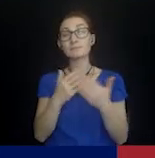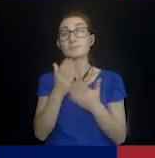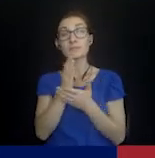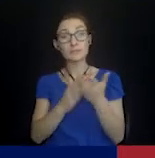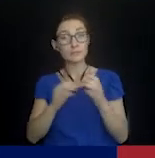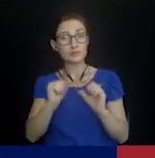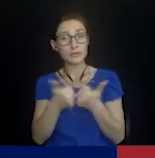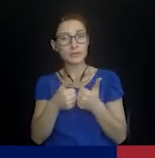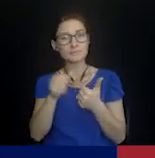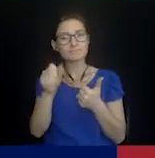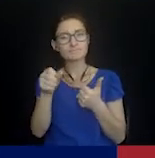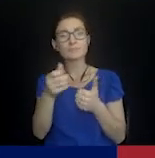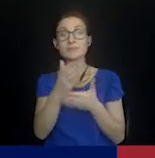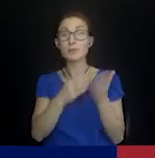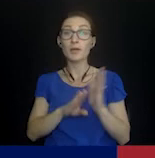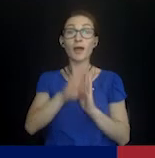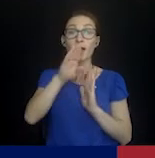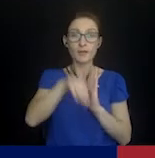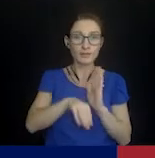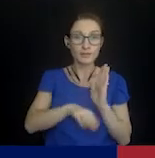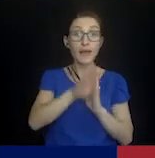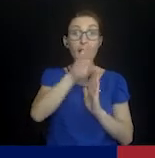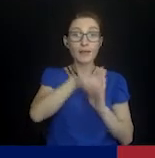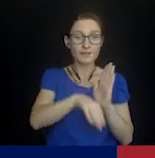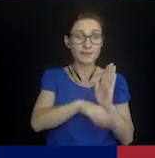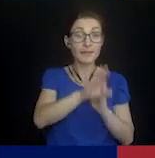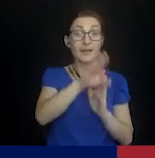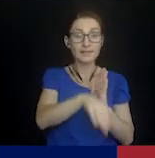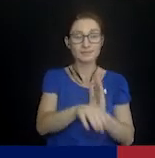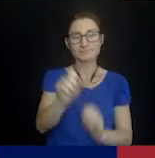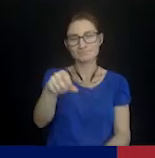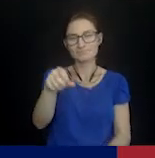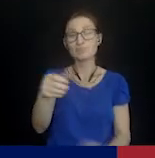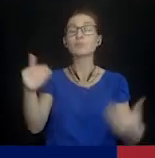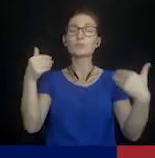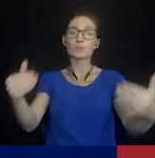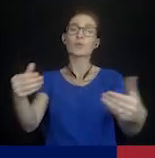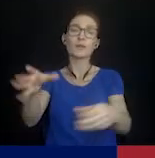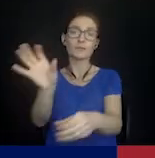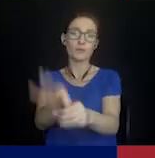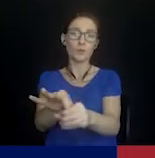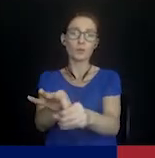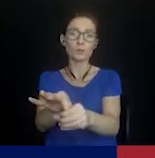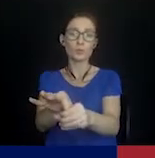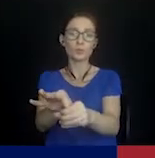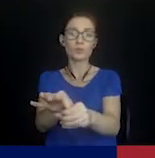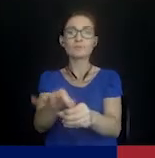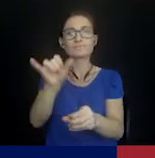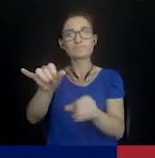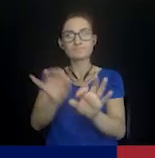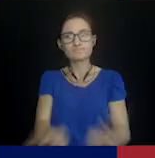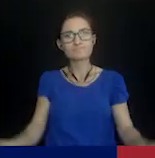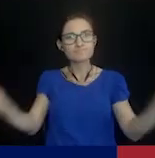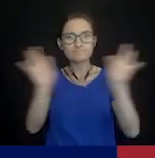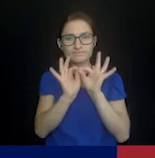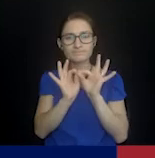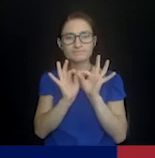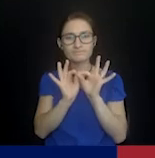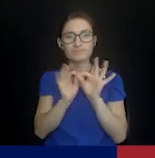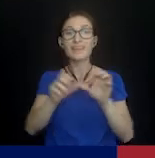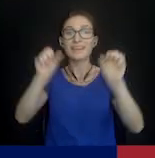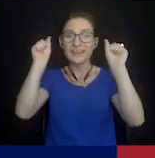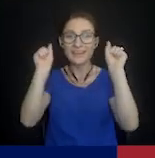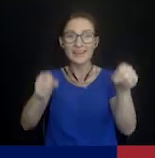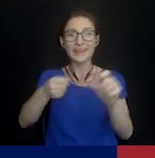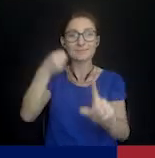there are some challenges and humps and bumps along the way, get out and vote, because it does matter. It